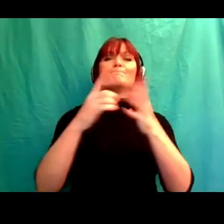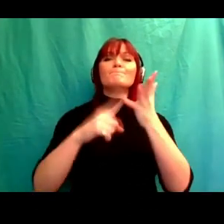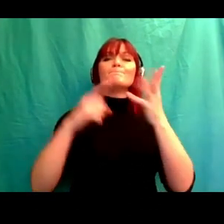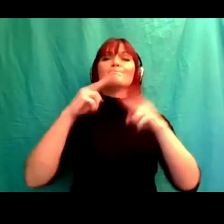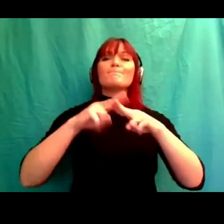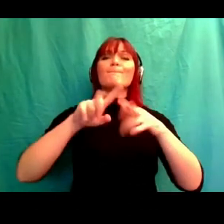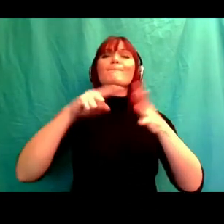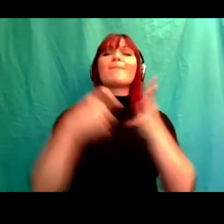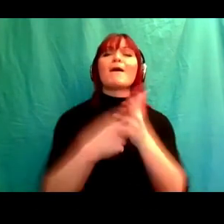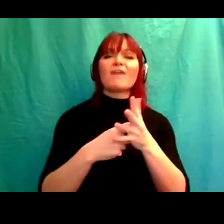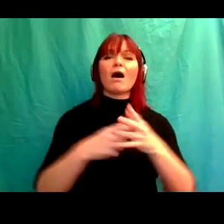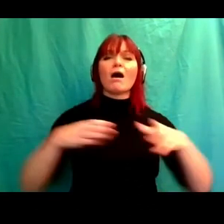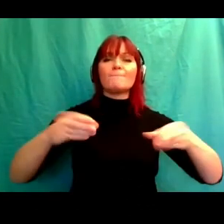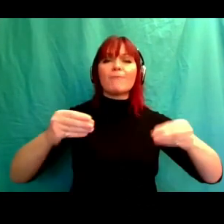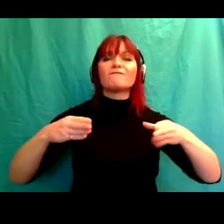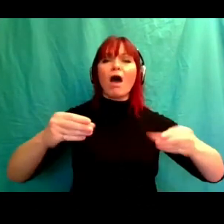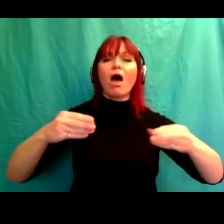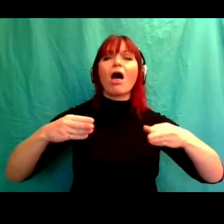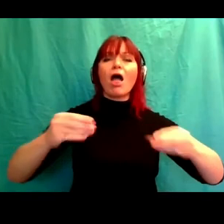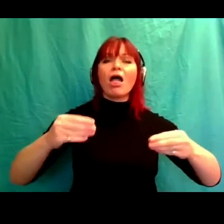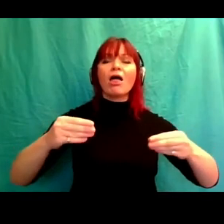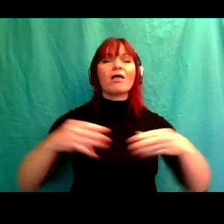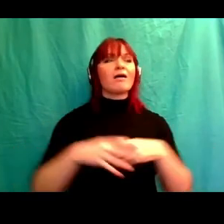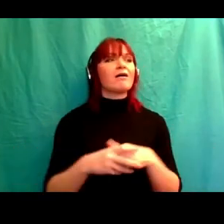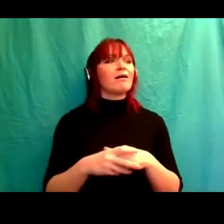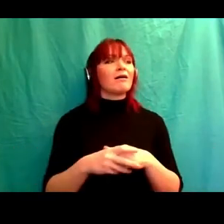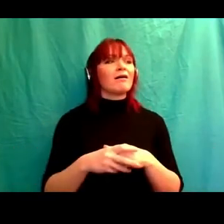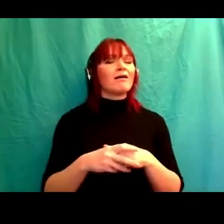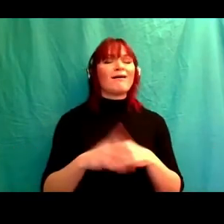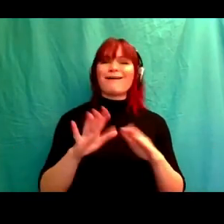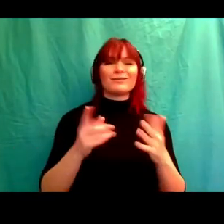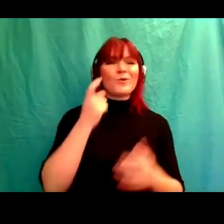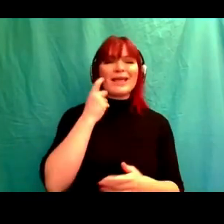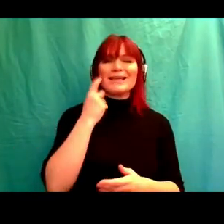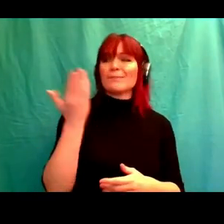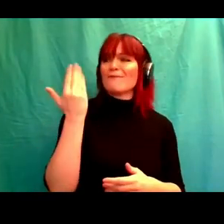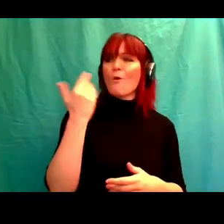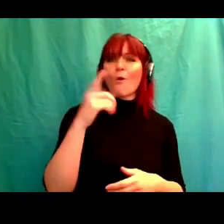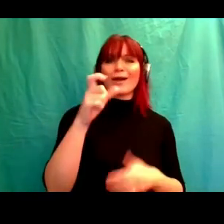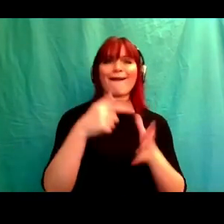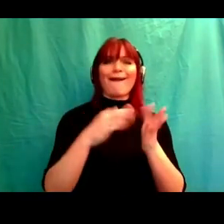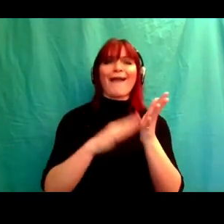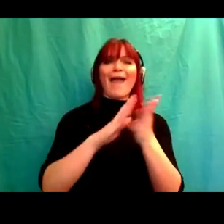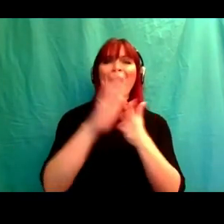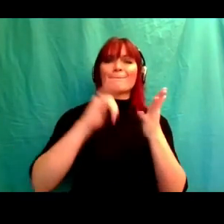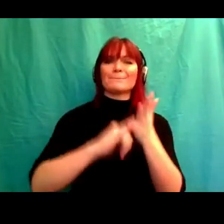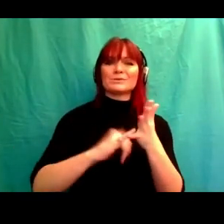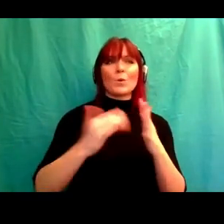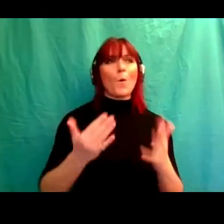mentioned before, but it wasn't easy getting a CAMHS, a child and adolescent mental health appointment before the pandemic. It wasn't that easy to